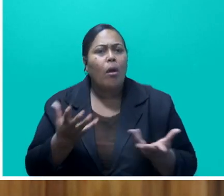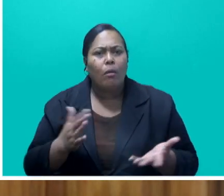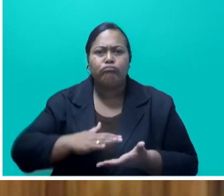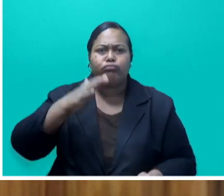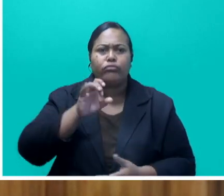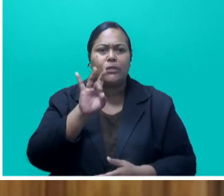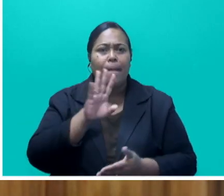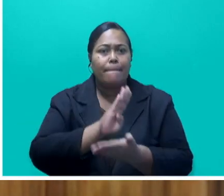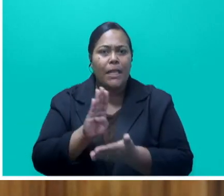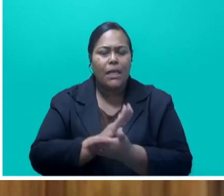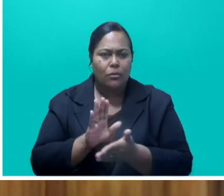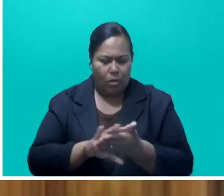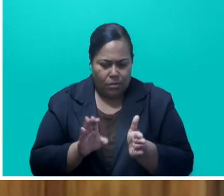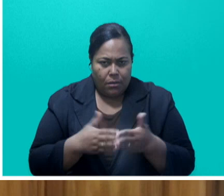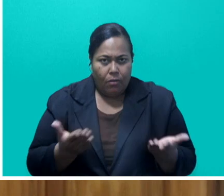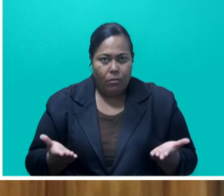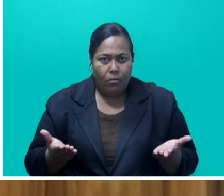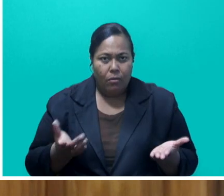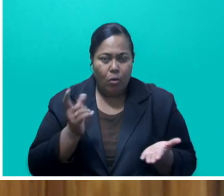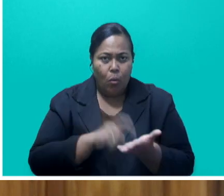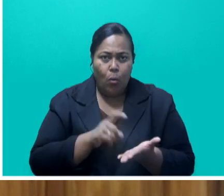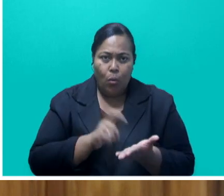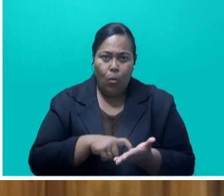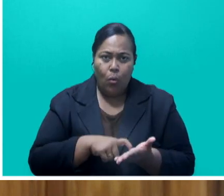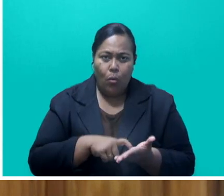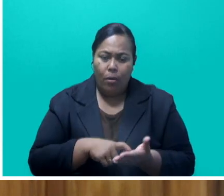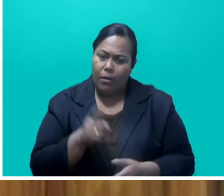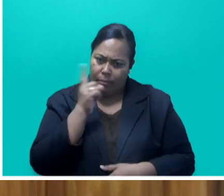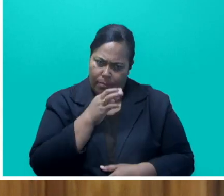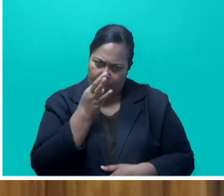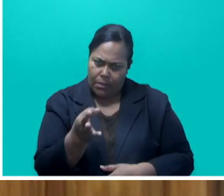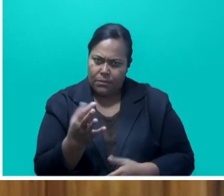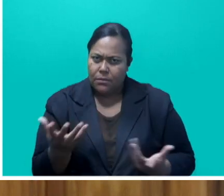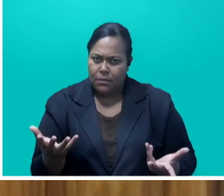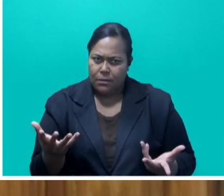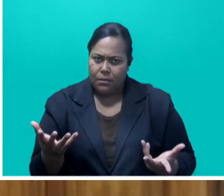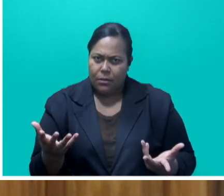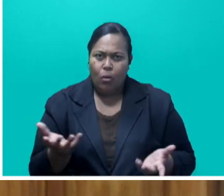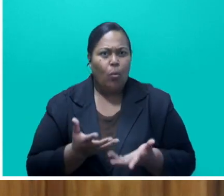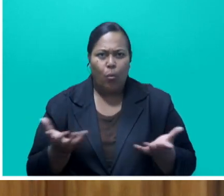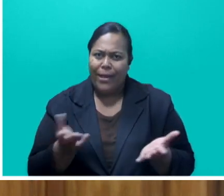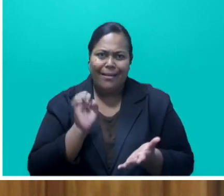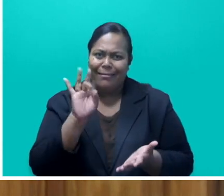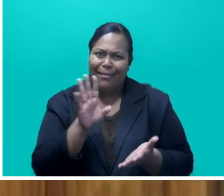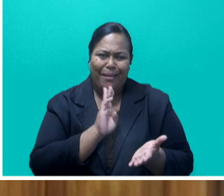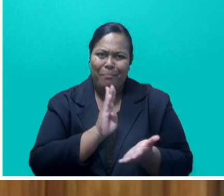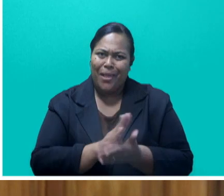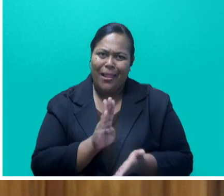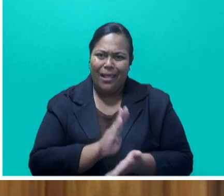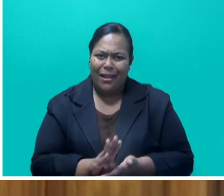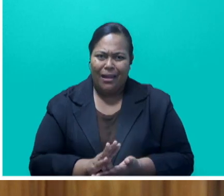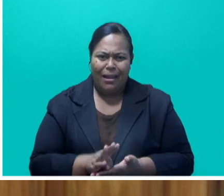10 billion. Mr. Speaker, sir, what the people are asking, where is this 10 billion? We have not seen any new